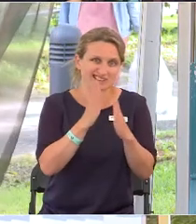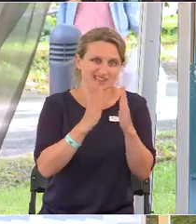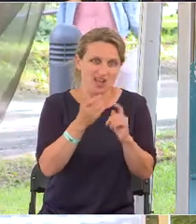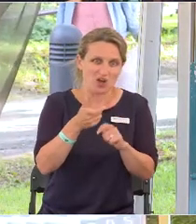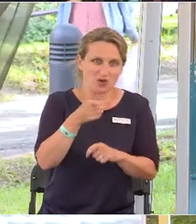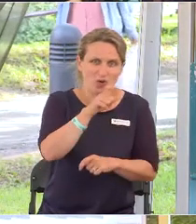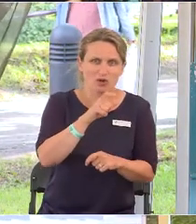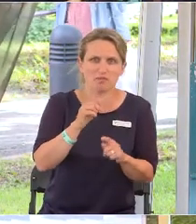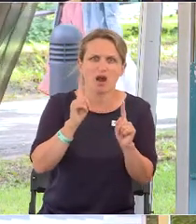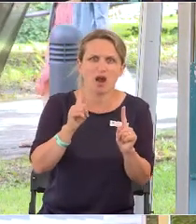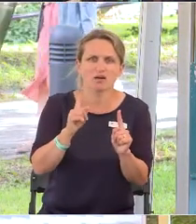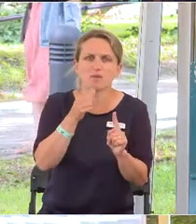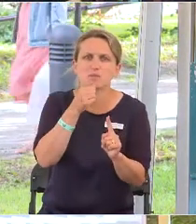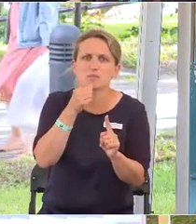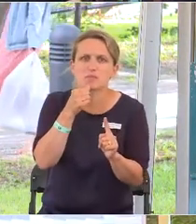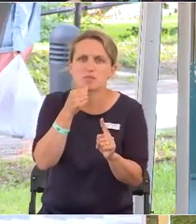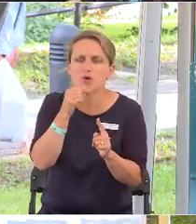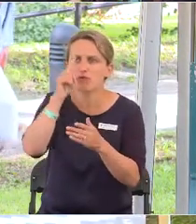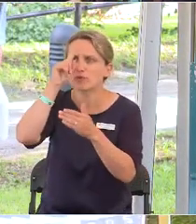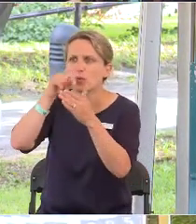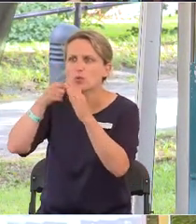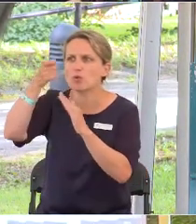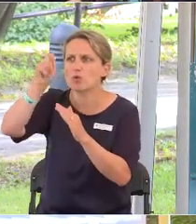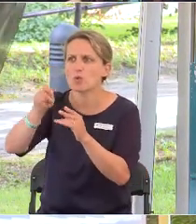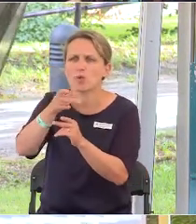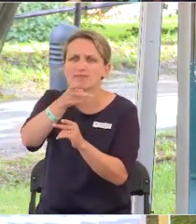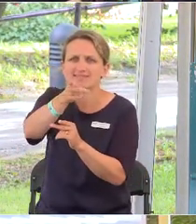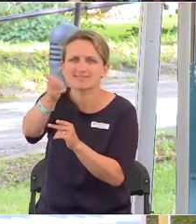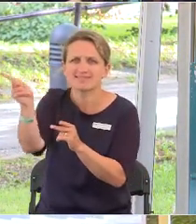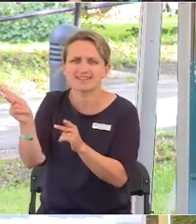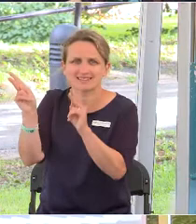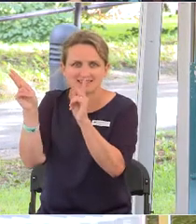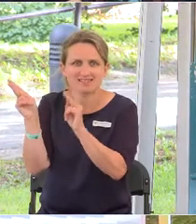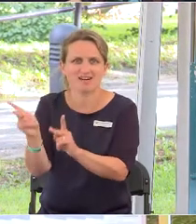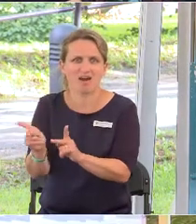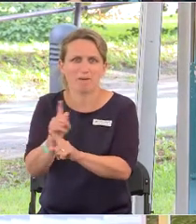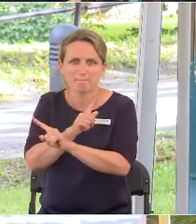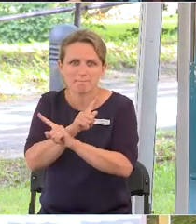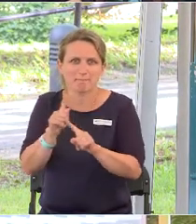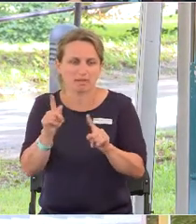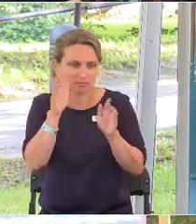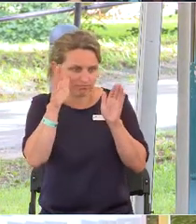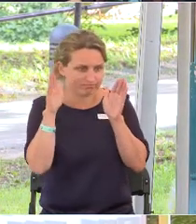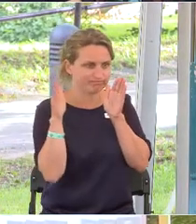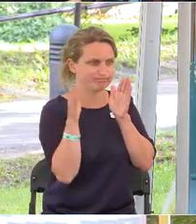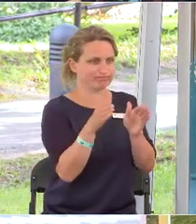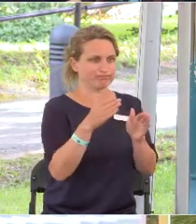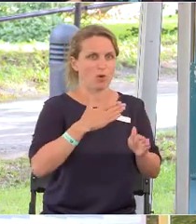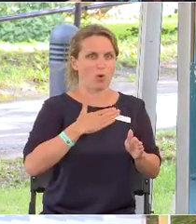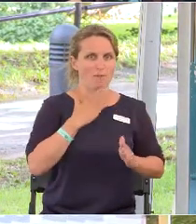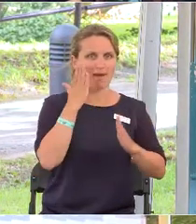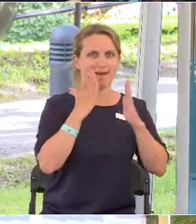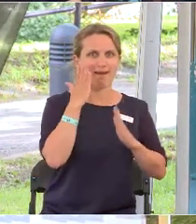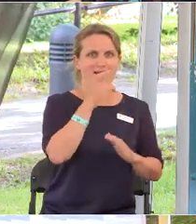welcoming and building some kind of a coalition. If you are rather just sticking to your voter base, and then